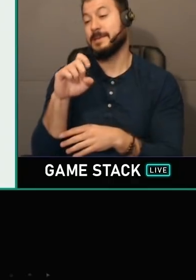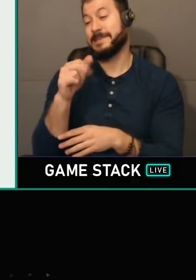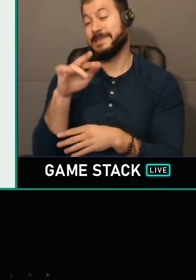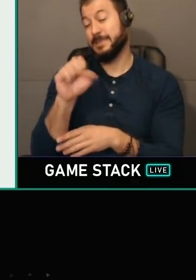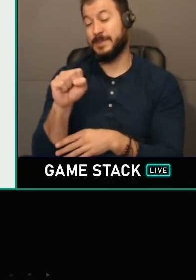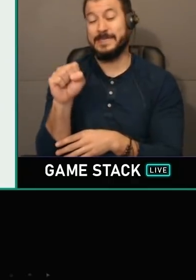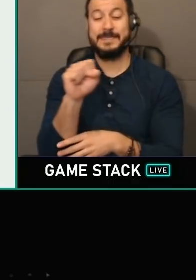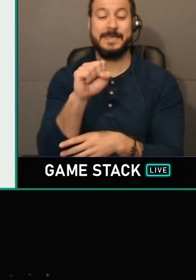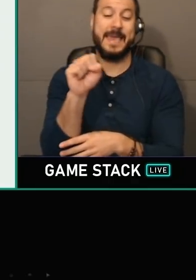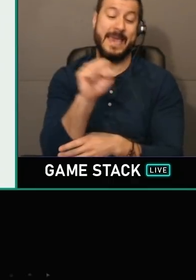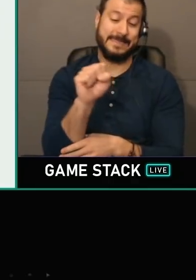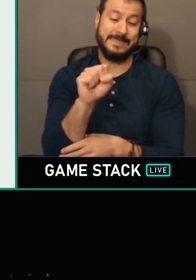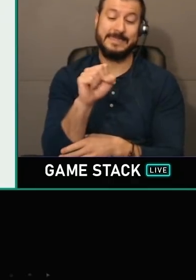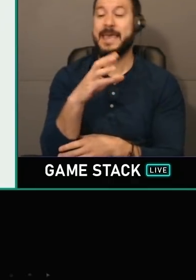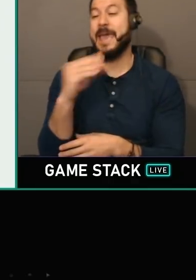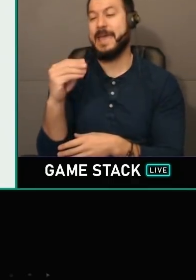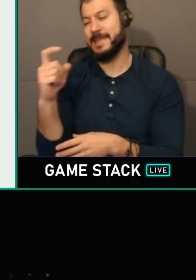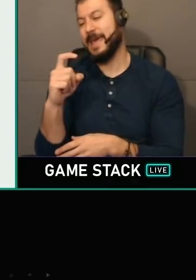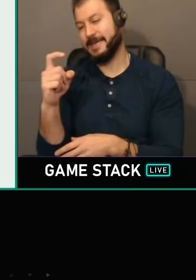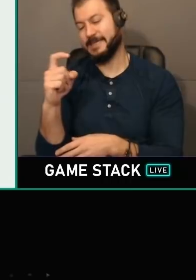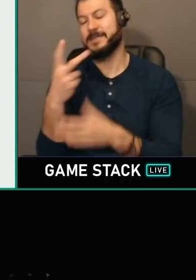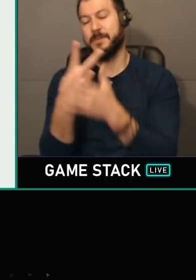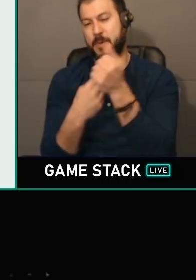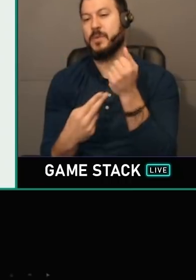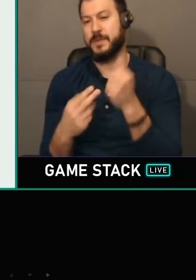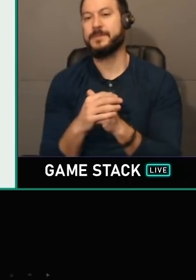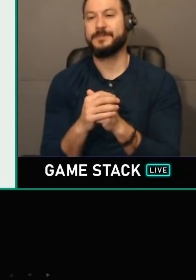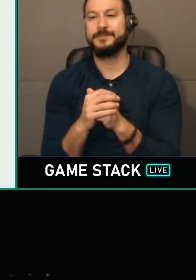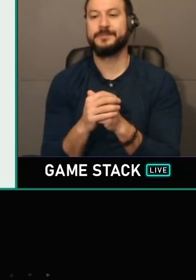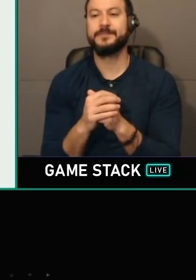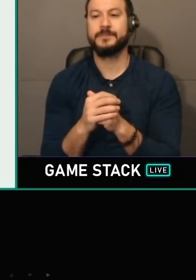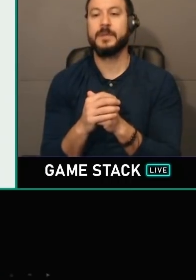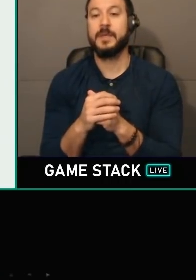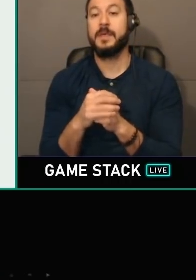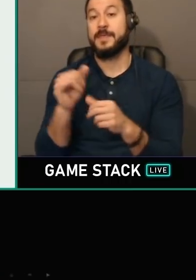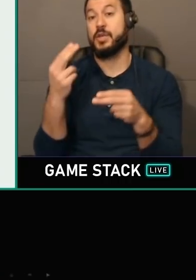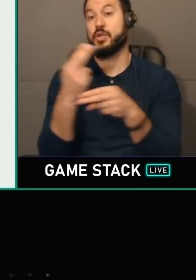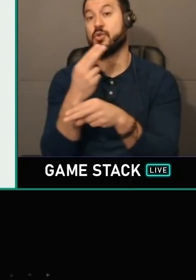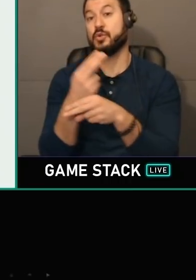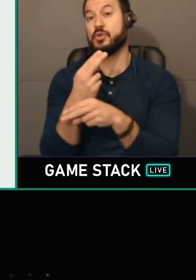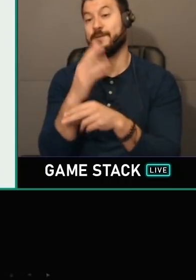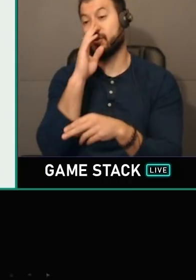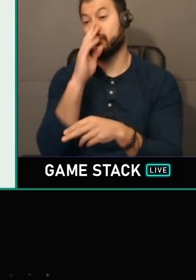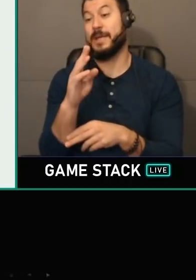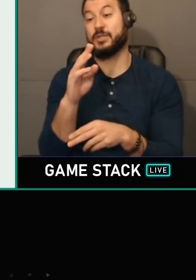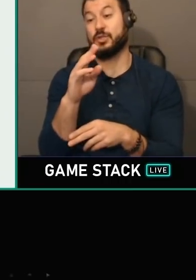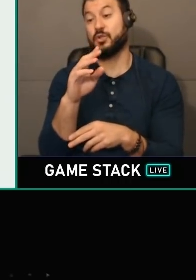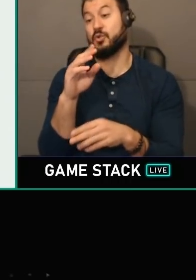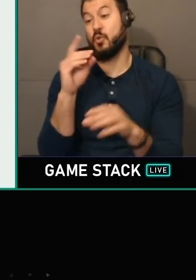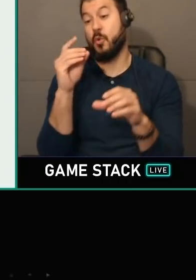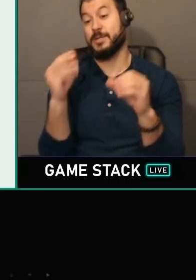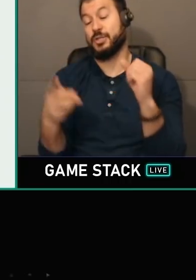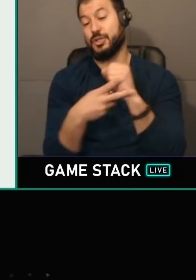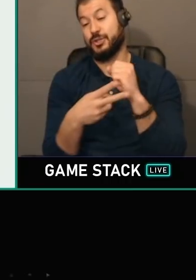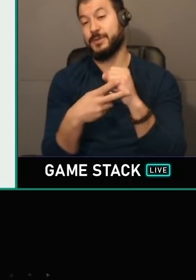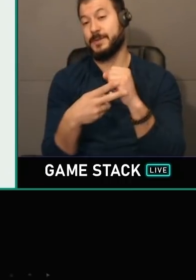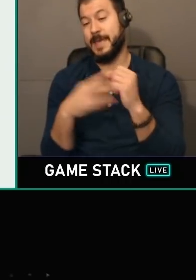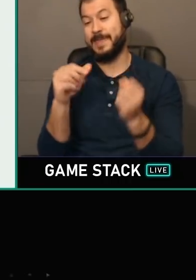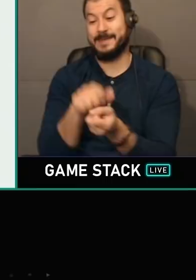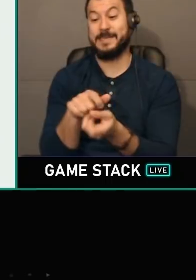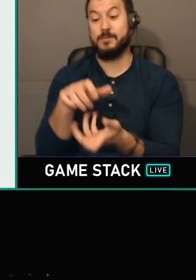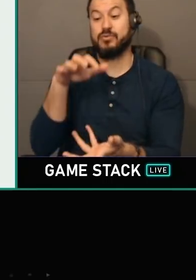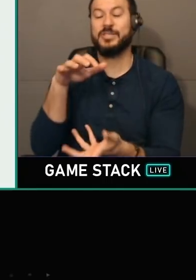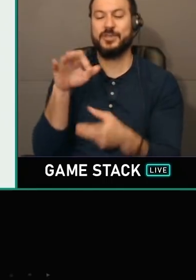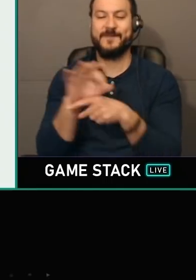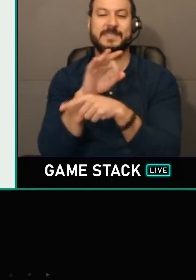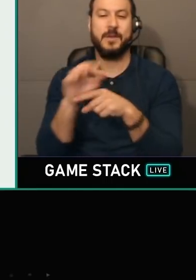X and the Xbox Series S consoles. The usage of DirectStorage and the hardware decompression functionality allows you